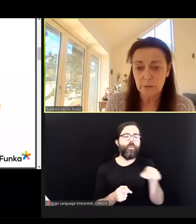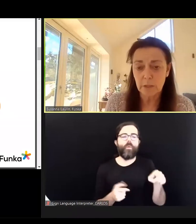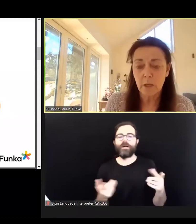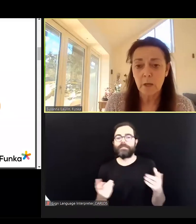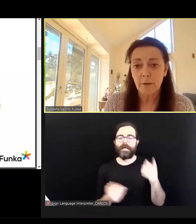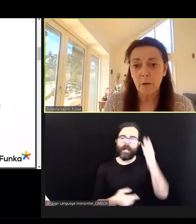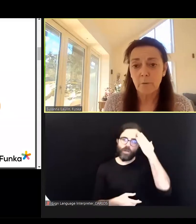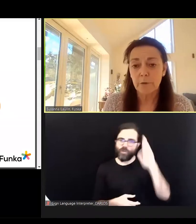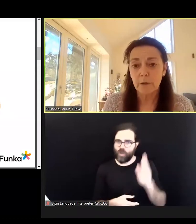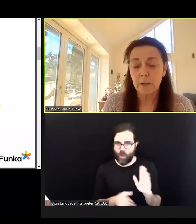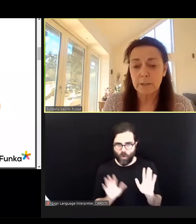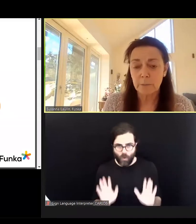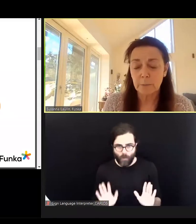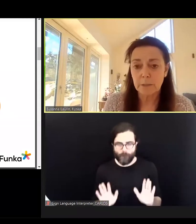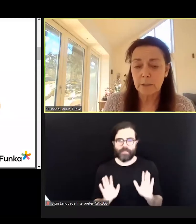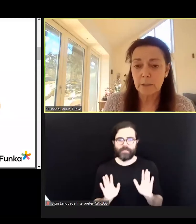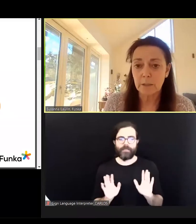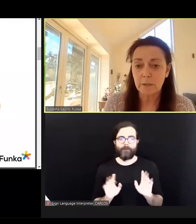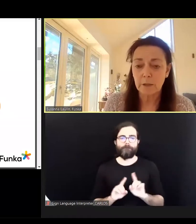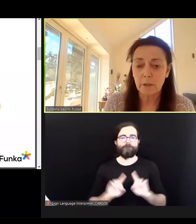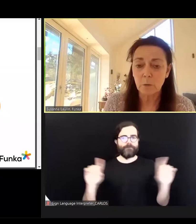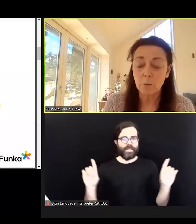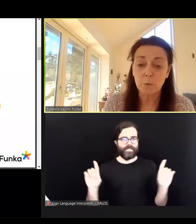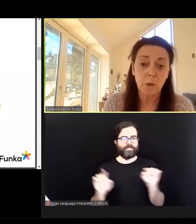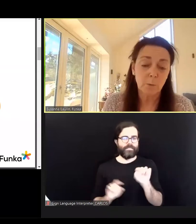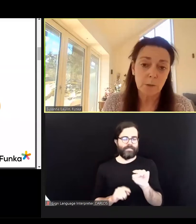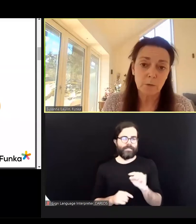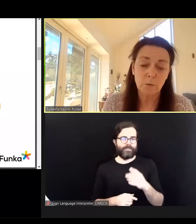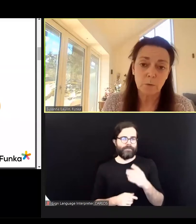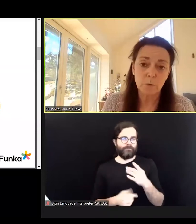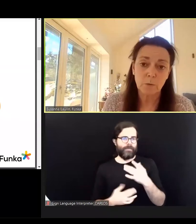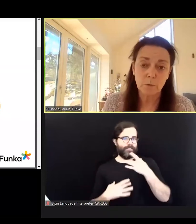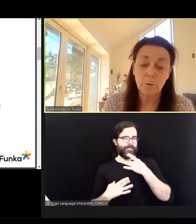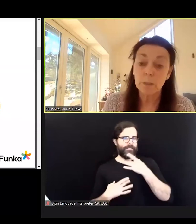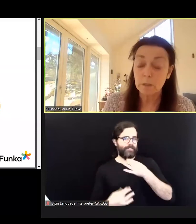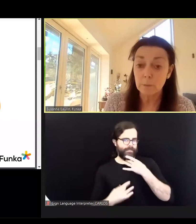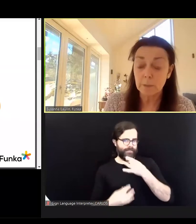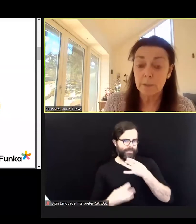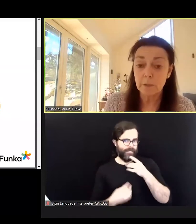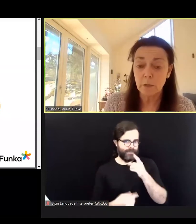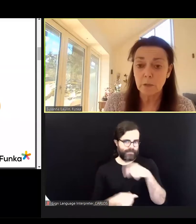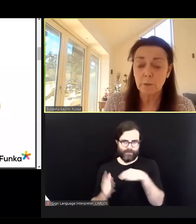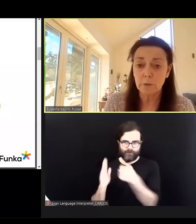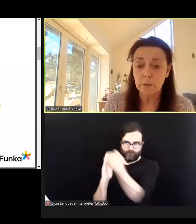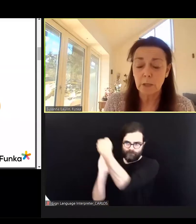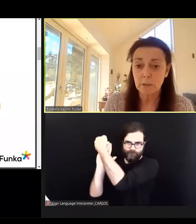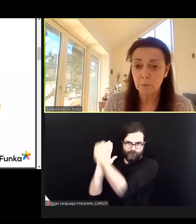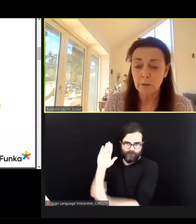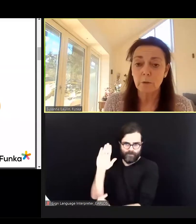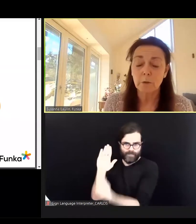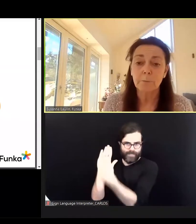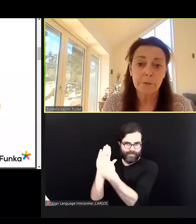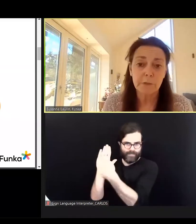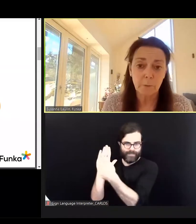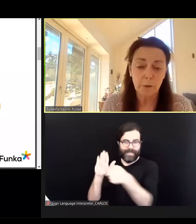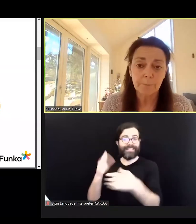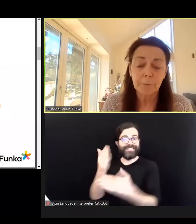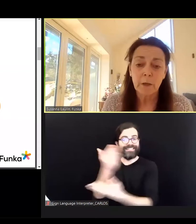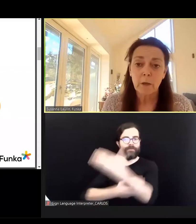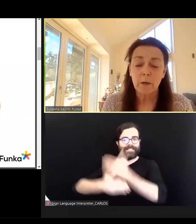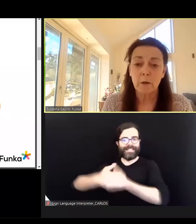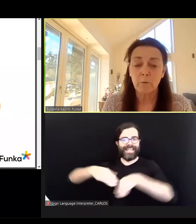the baseline or the umbrella, but it's really what all the accessibility works is